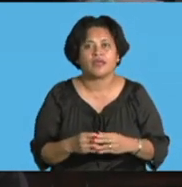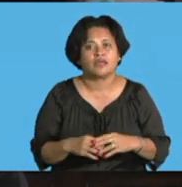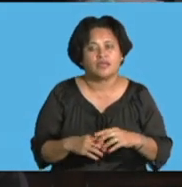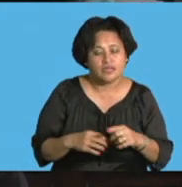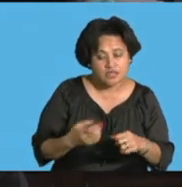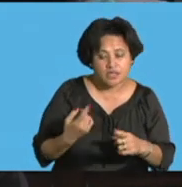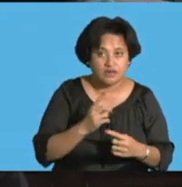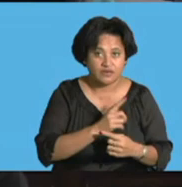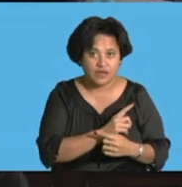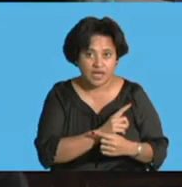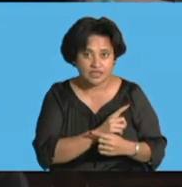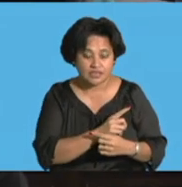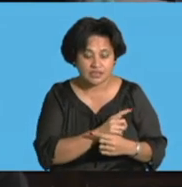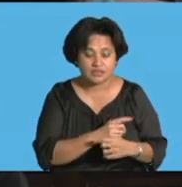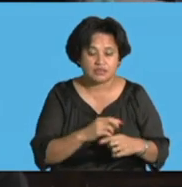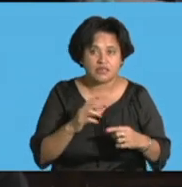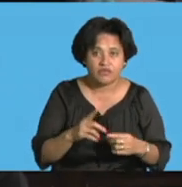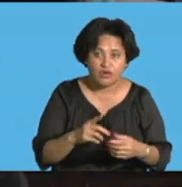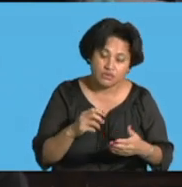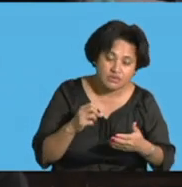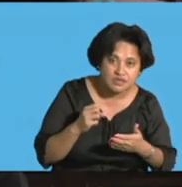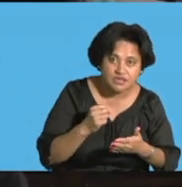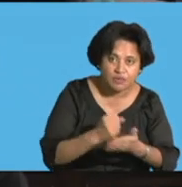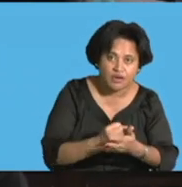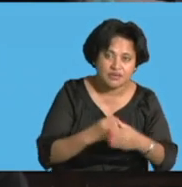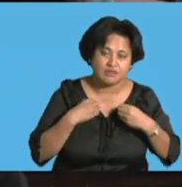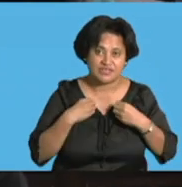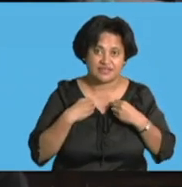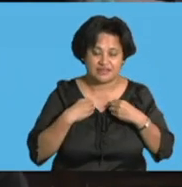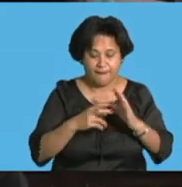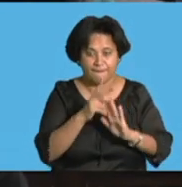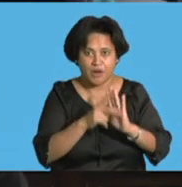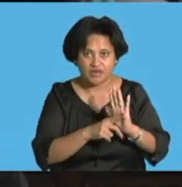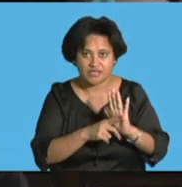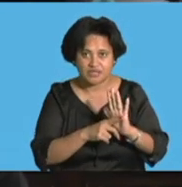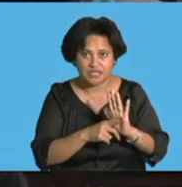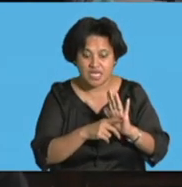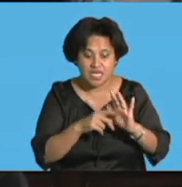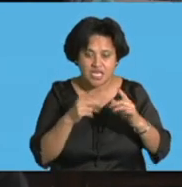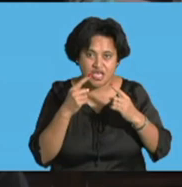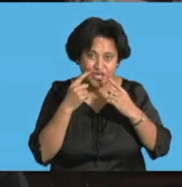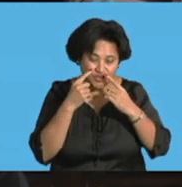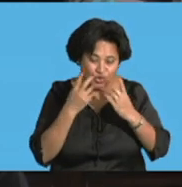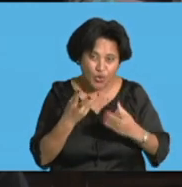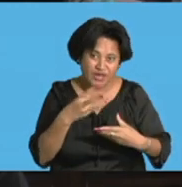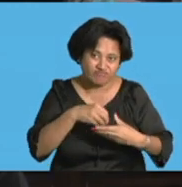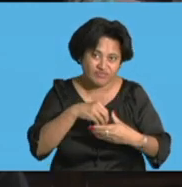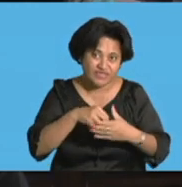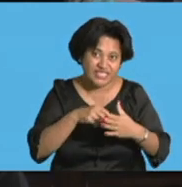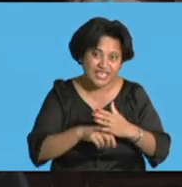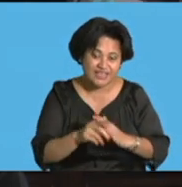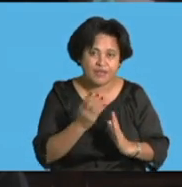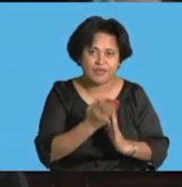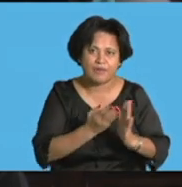pro-growth and pro-business support policies smartly encapsulated in the 2019 and